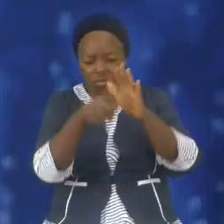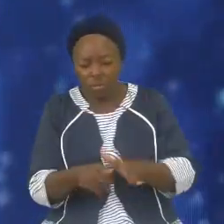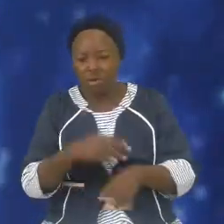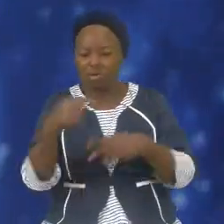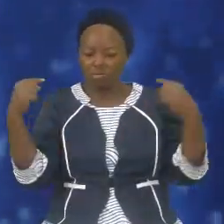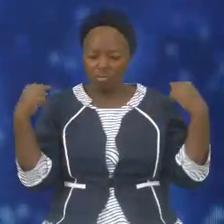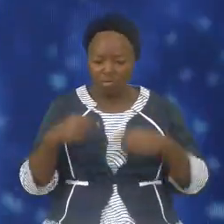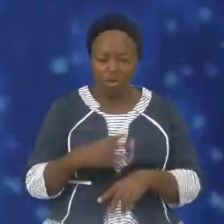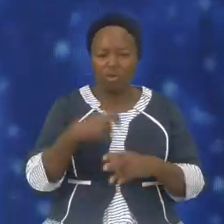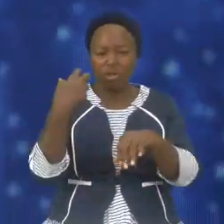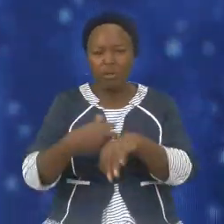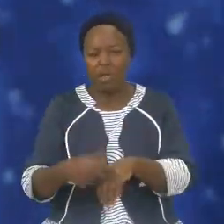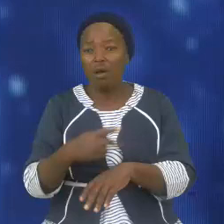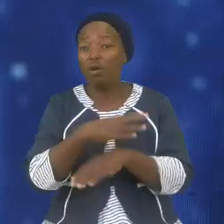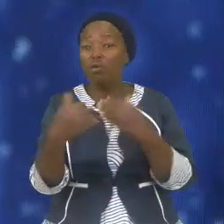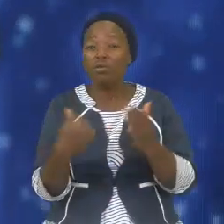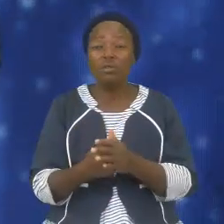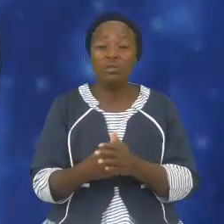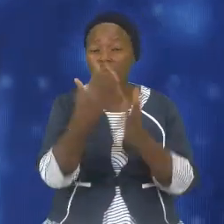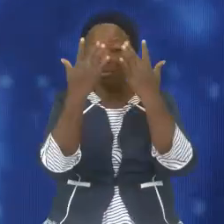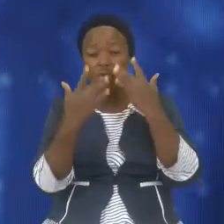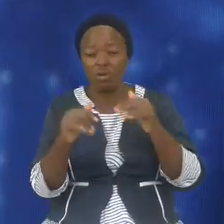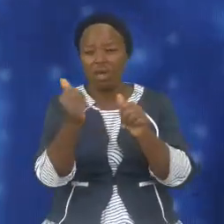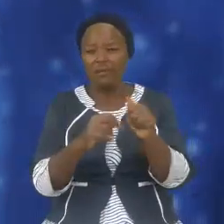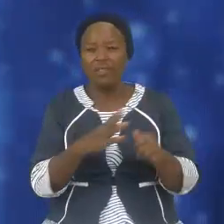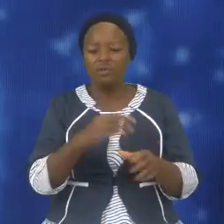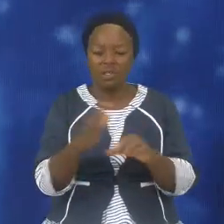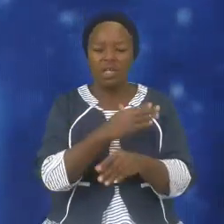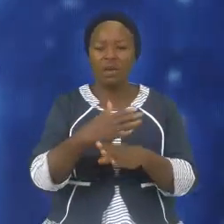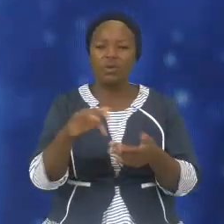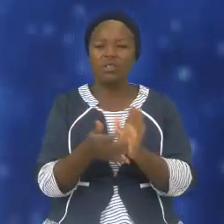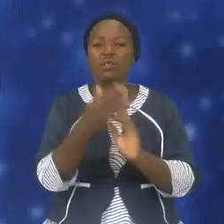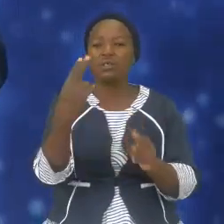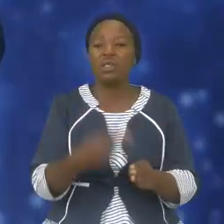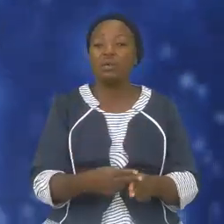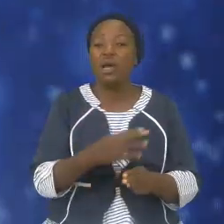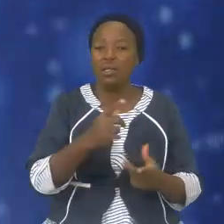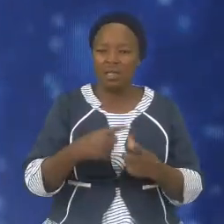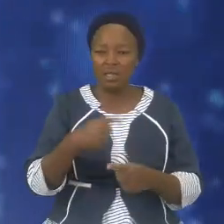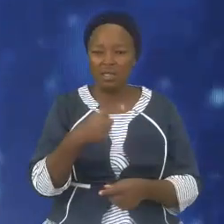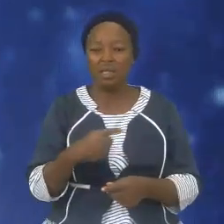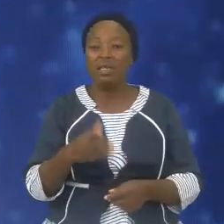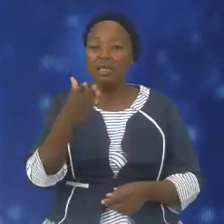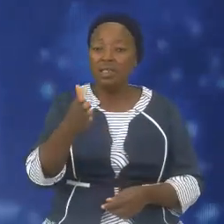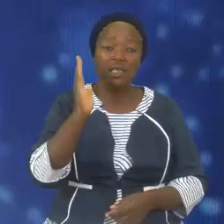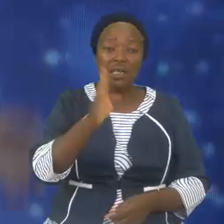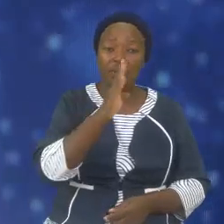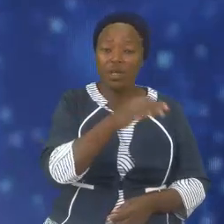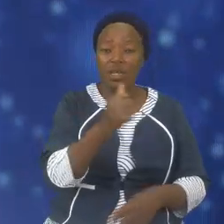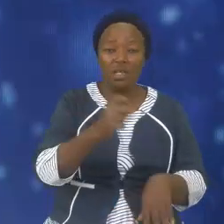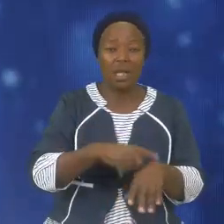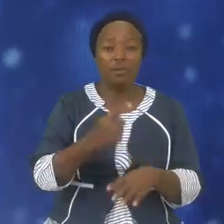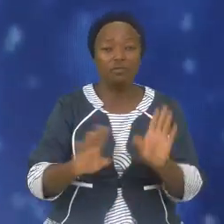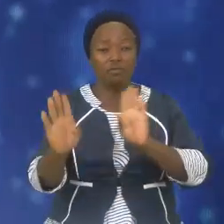the perplexity, everything, it will take away. And then it says, there shall be a time of trouble such